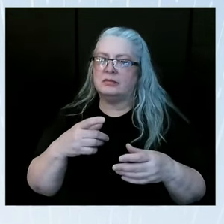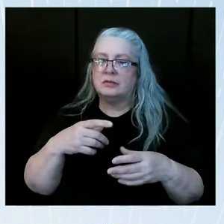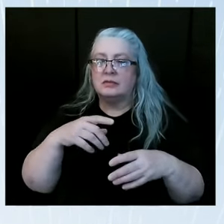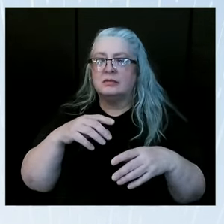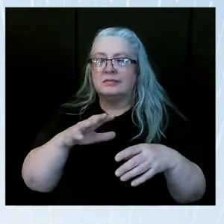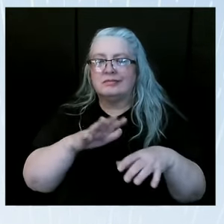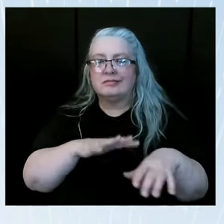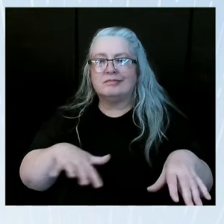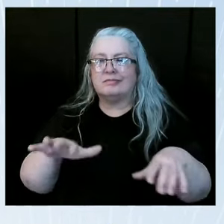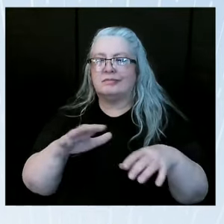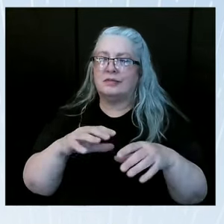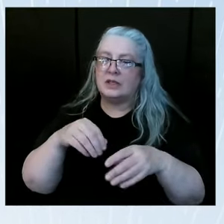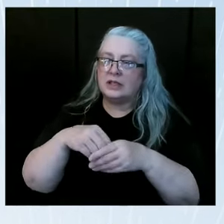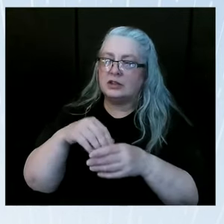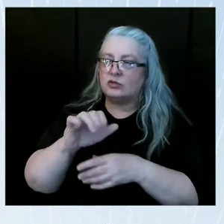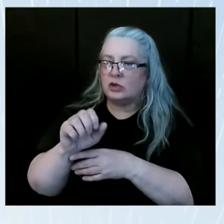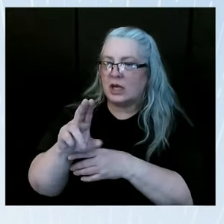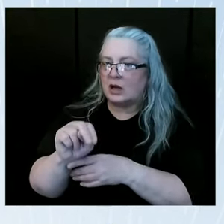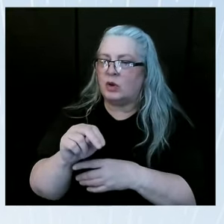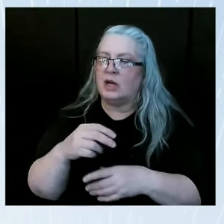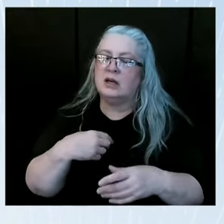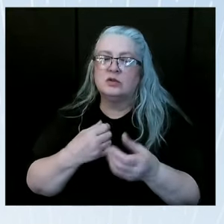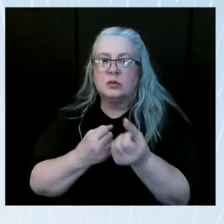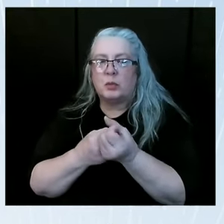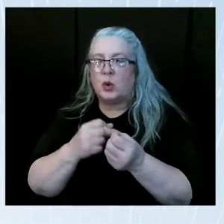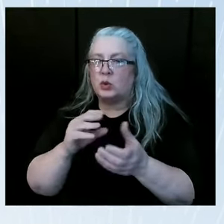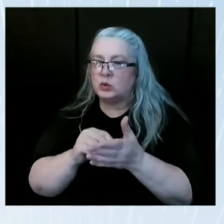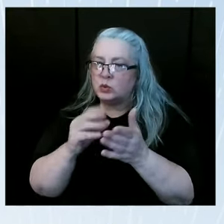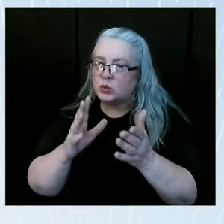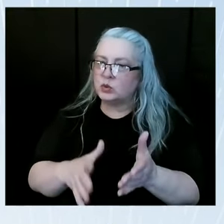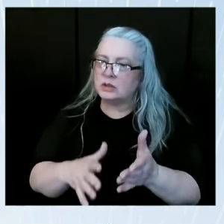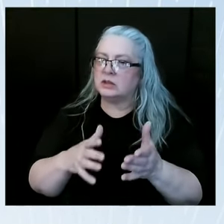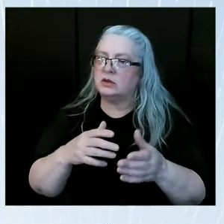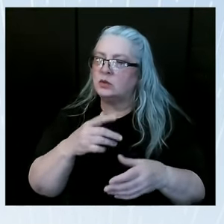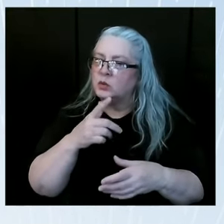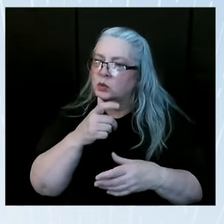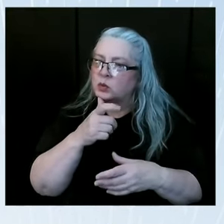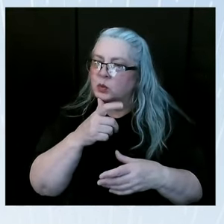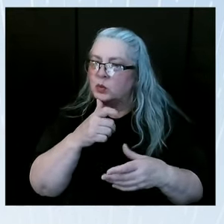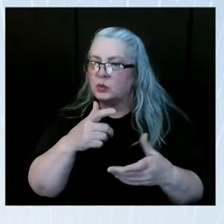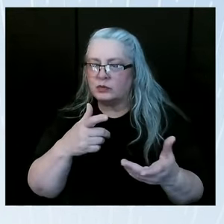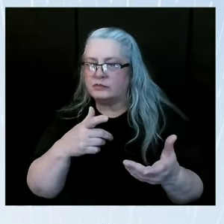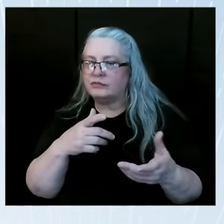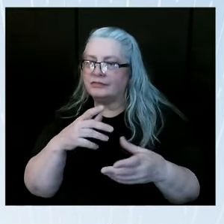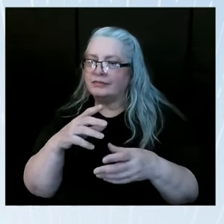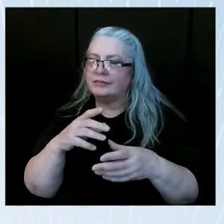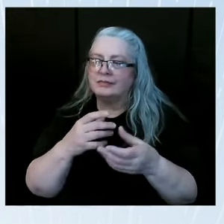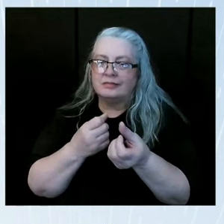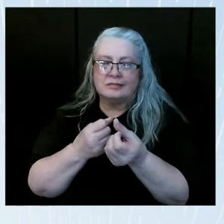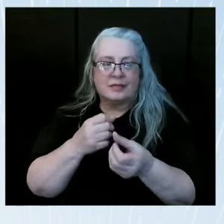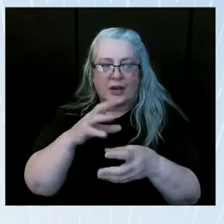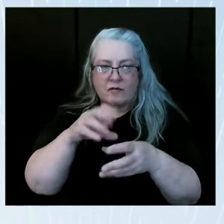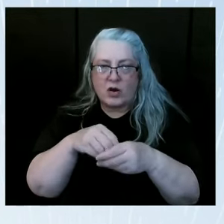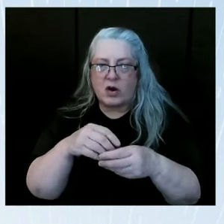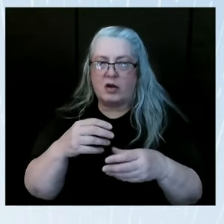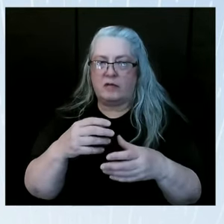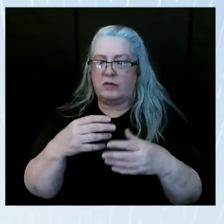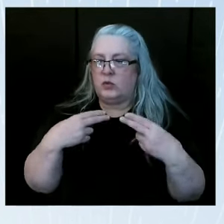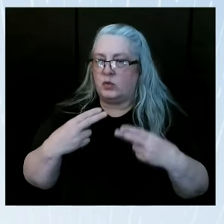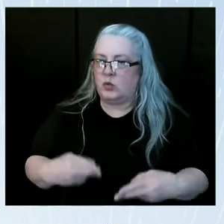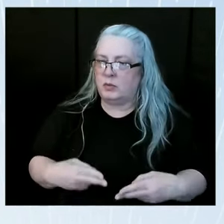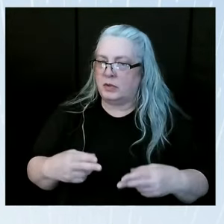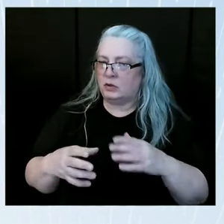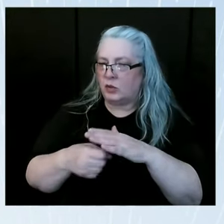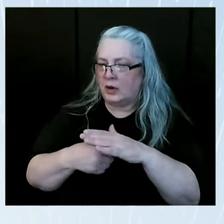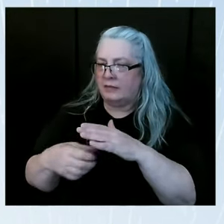Human Trafficking, and that webinar included persons with lived experiences, that is, being trafficked